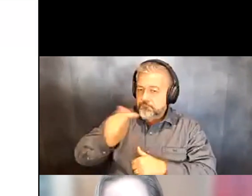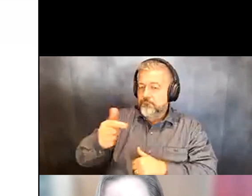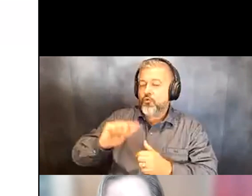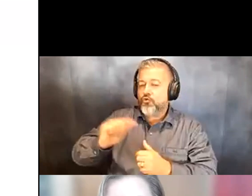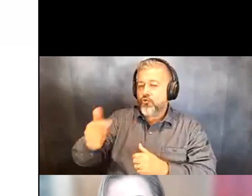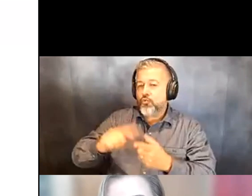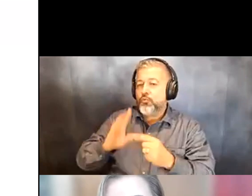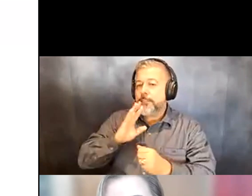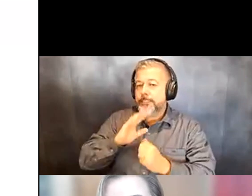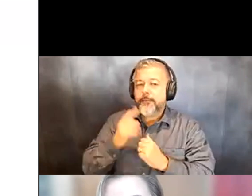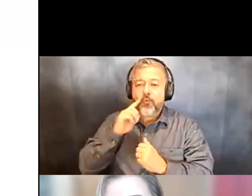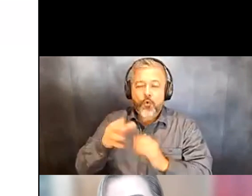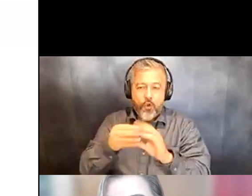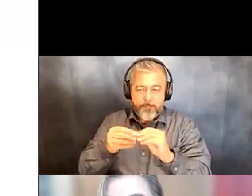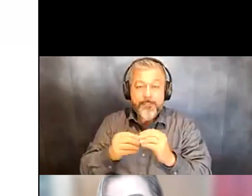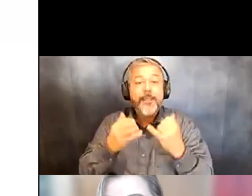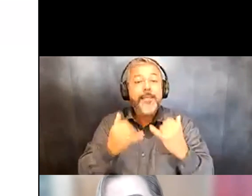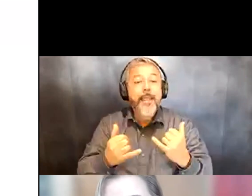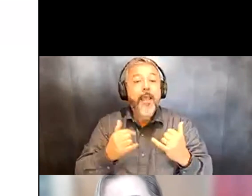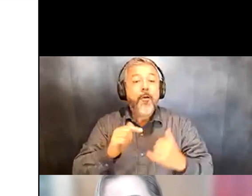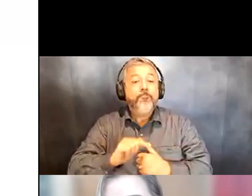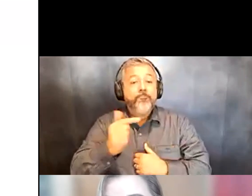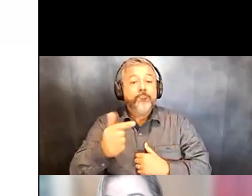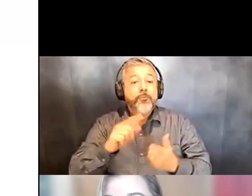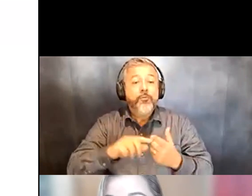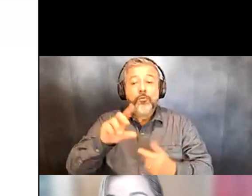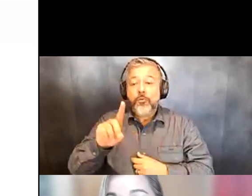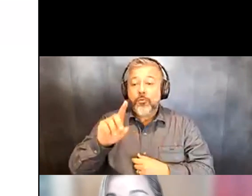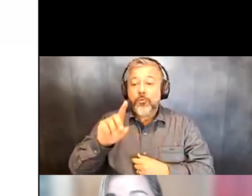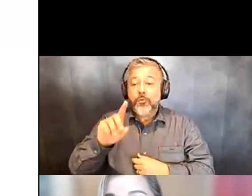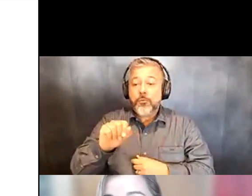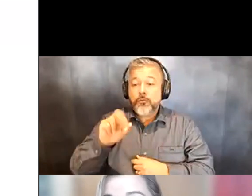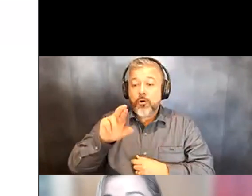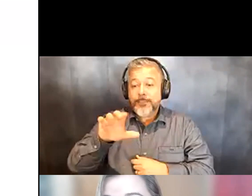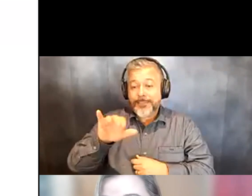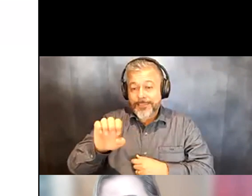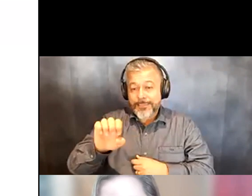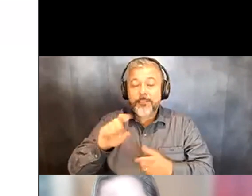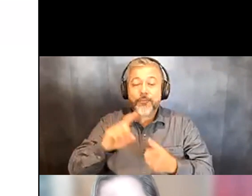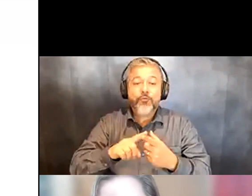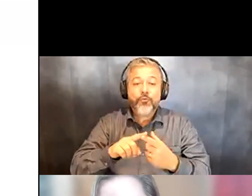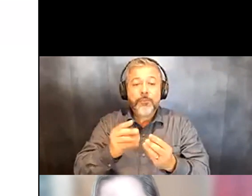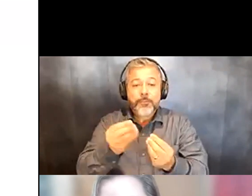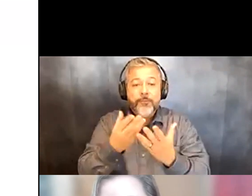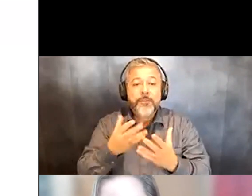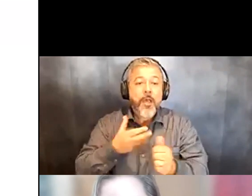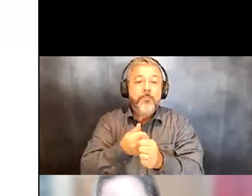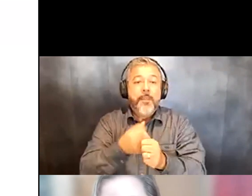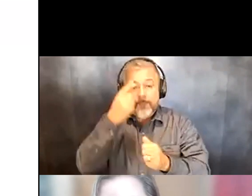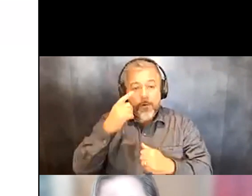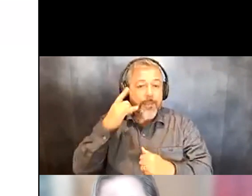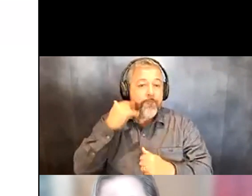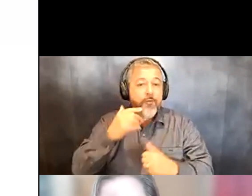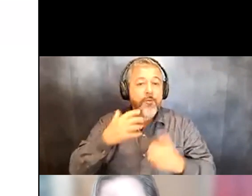And at this time, I'm going to pass it off to Darcy to give us an update from the California Health and Human Services Agency.